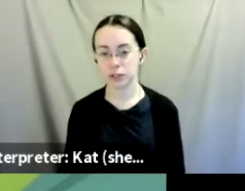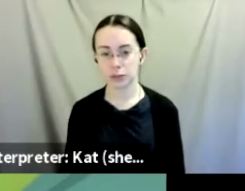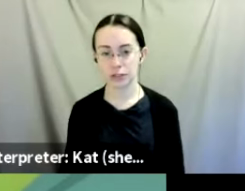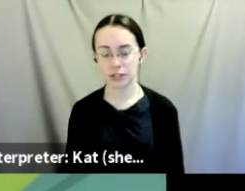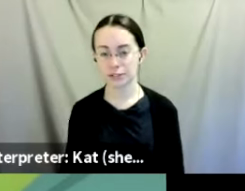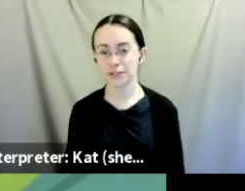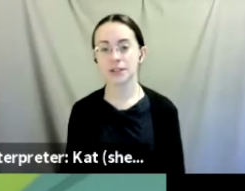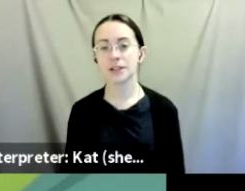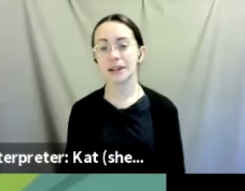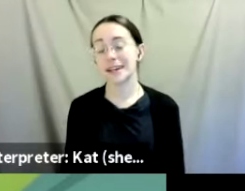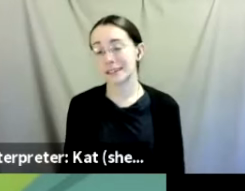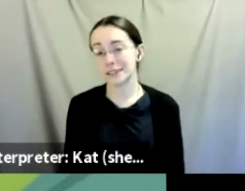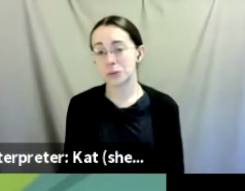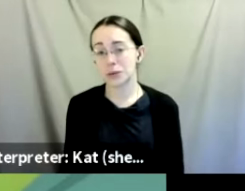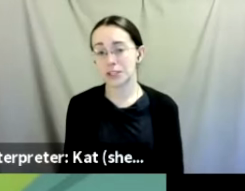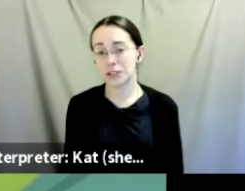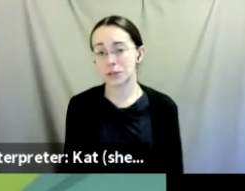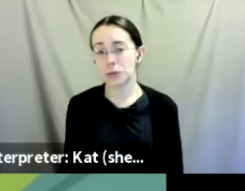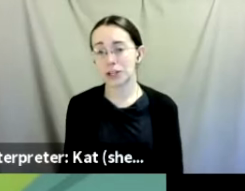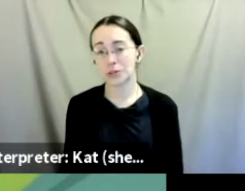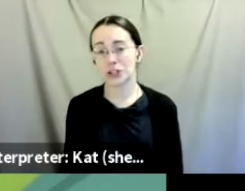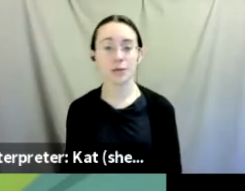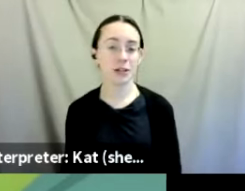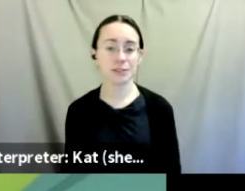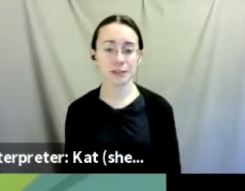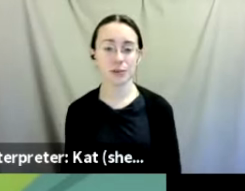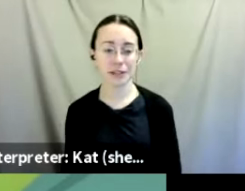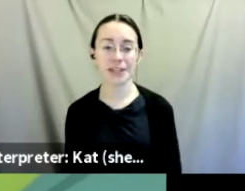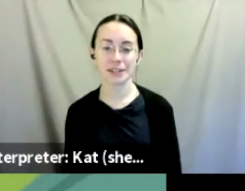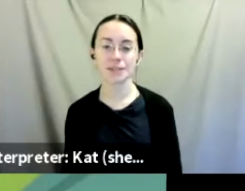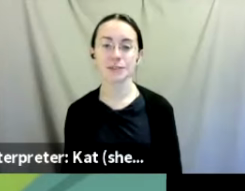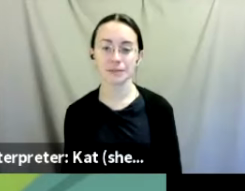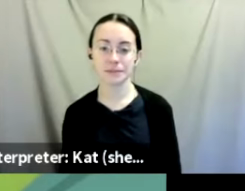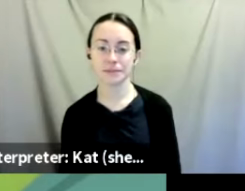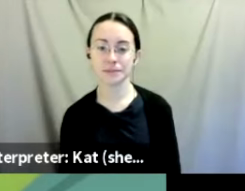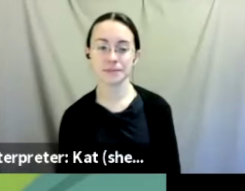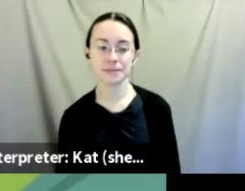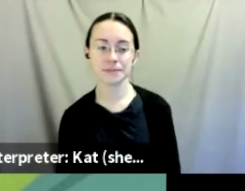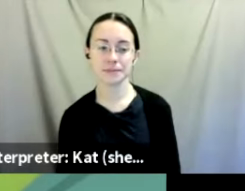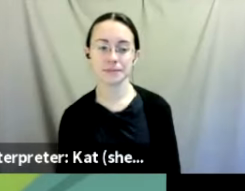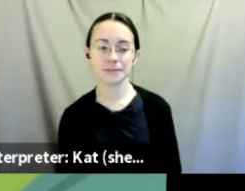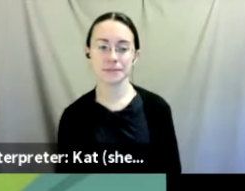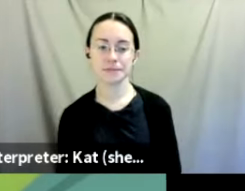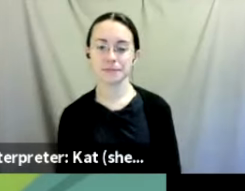excluding other communities. Again, what we develop for one community benefits everyone in the end.